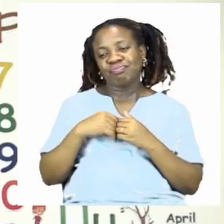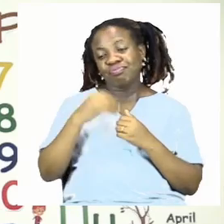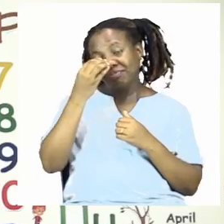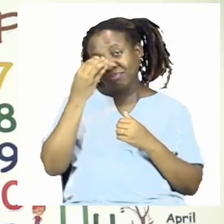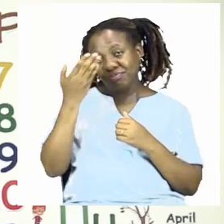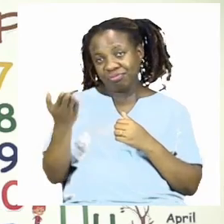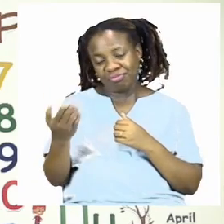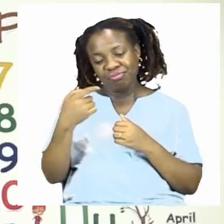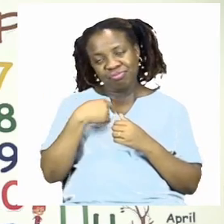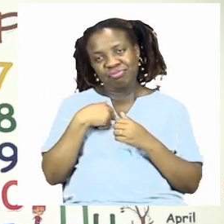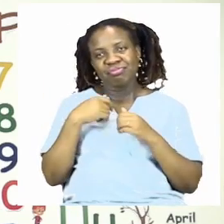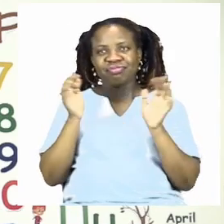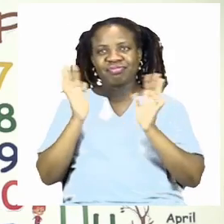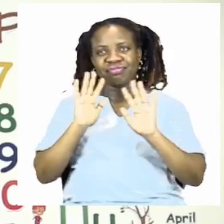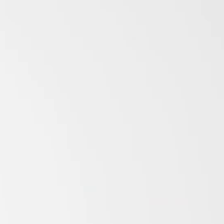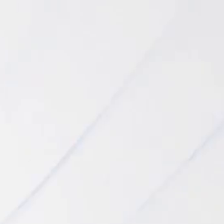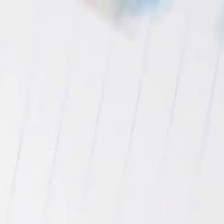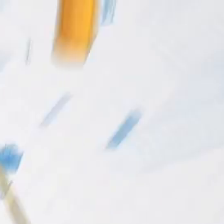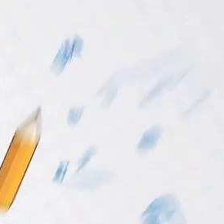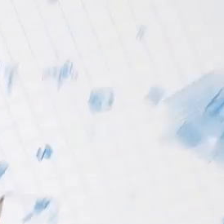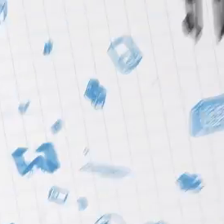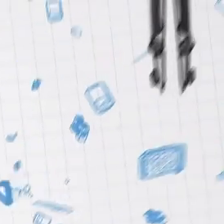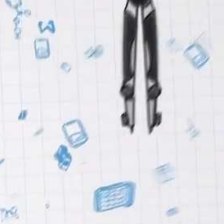it's goodbye.